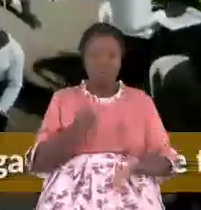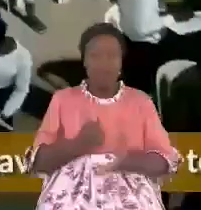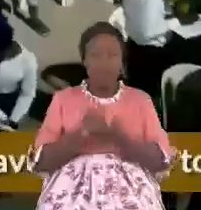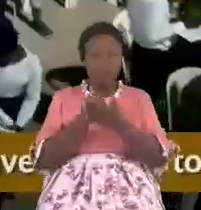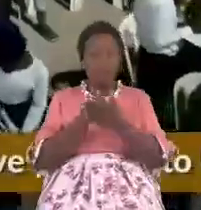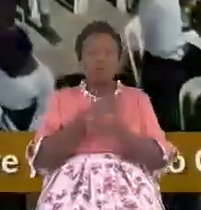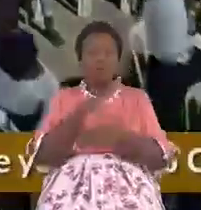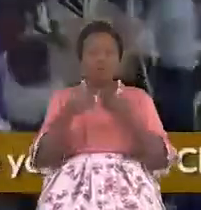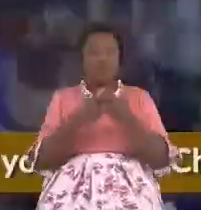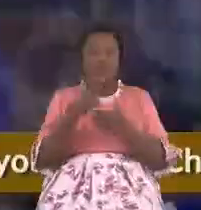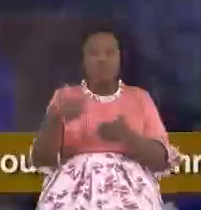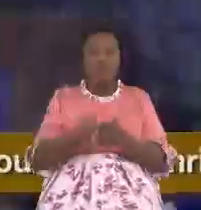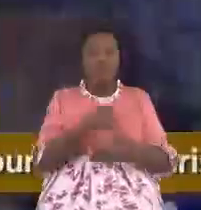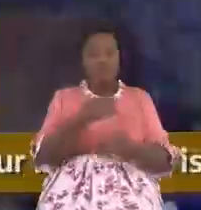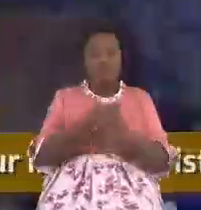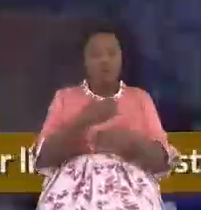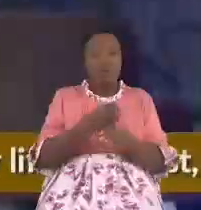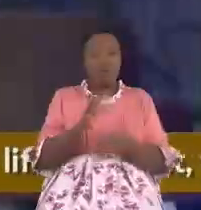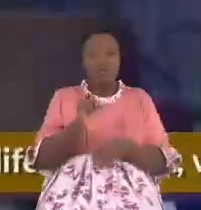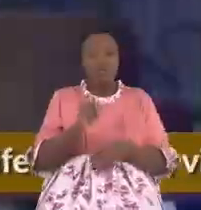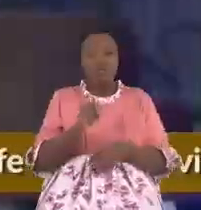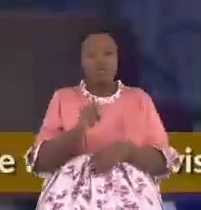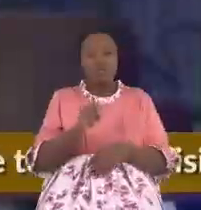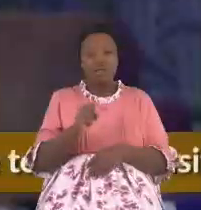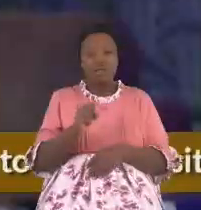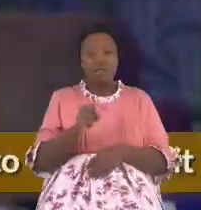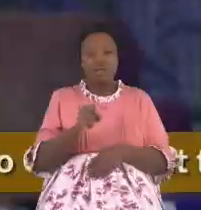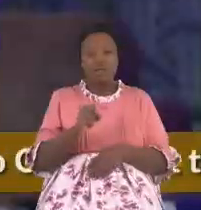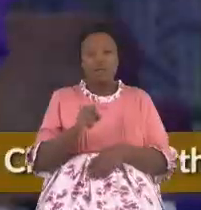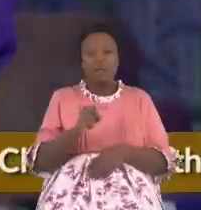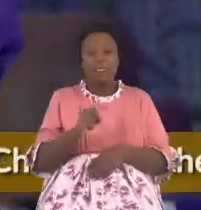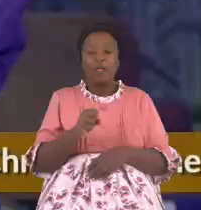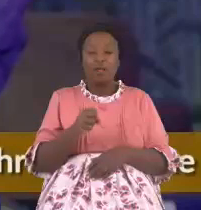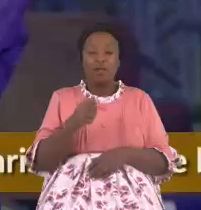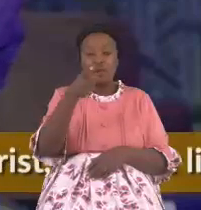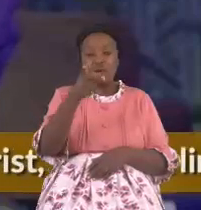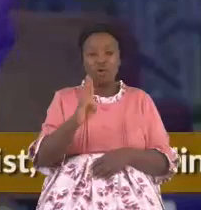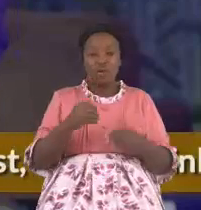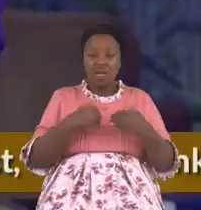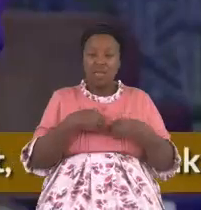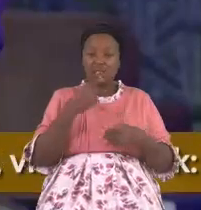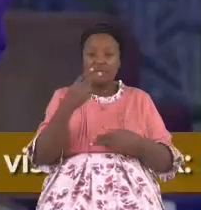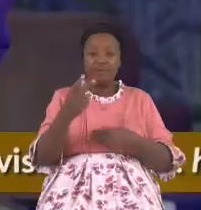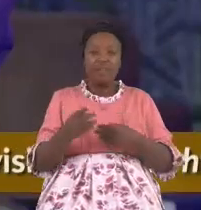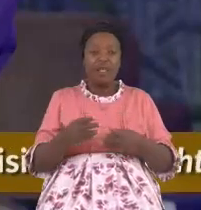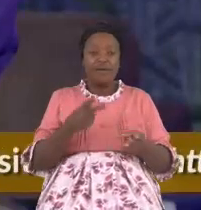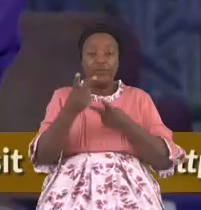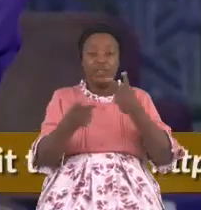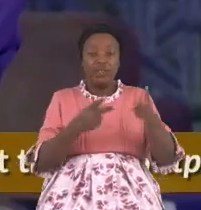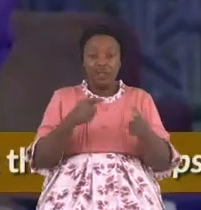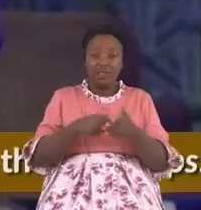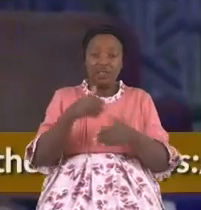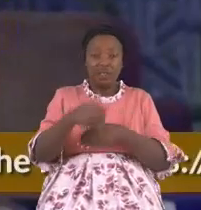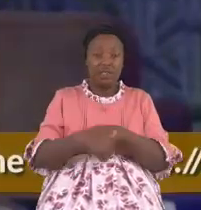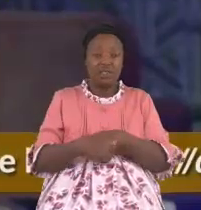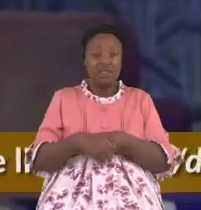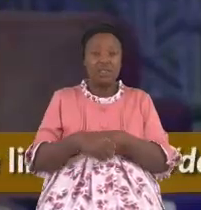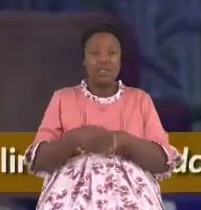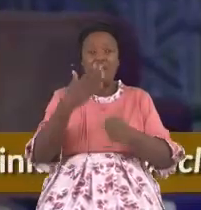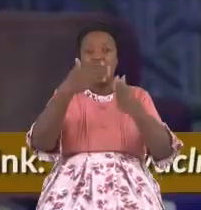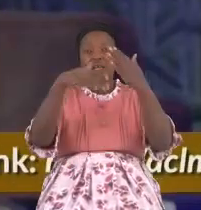brethren god has visited you tonight heaven is rejoicing because of you